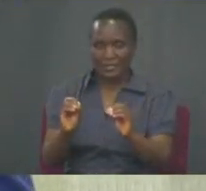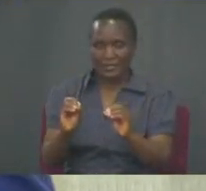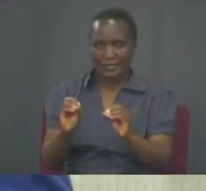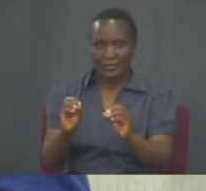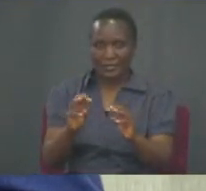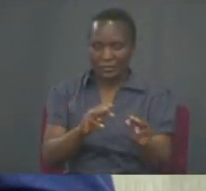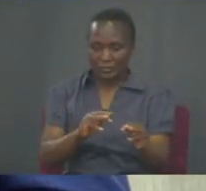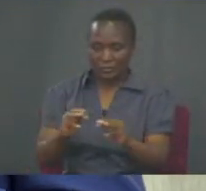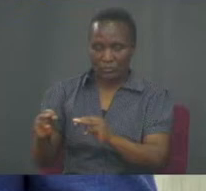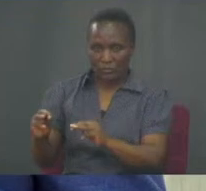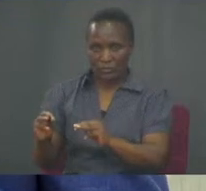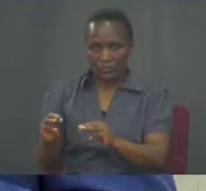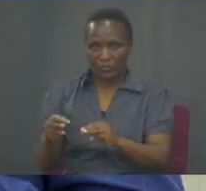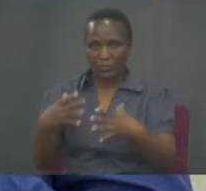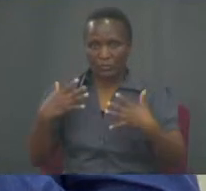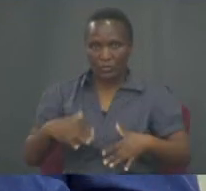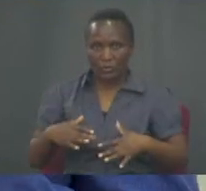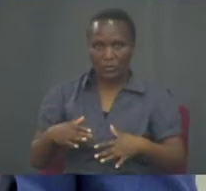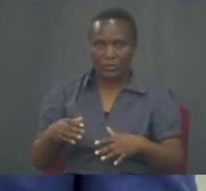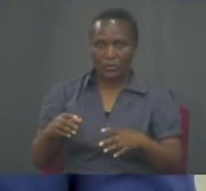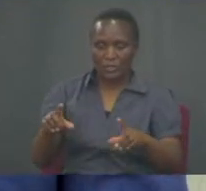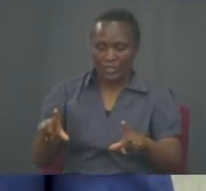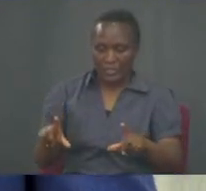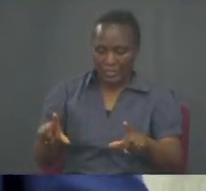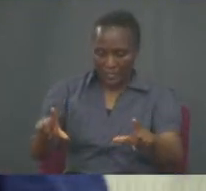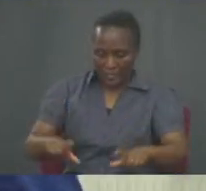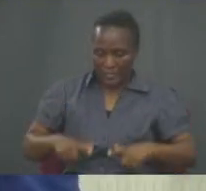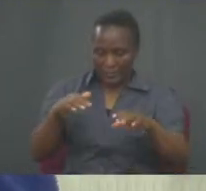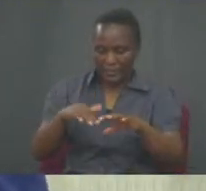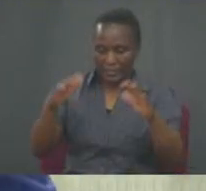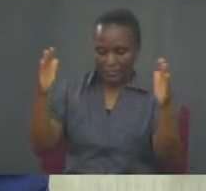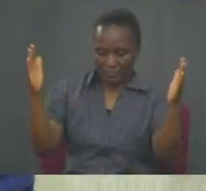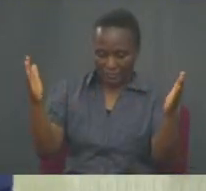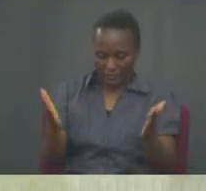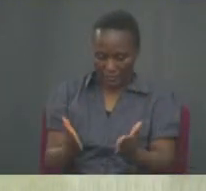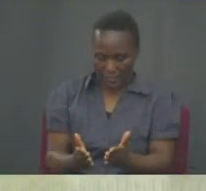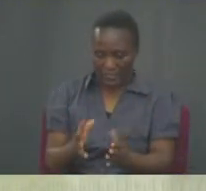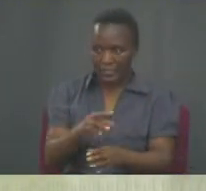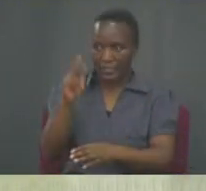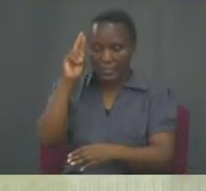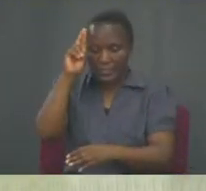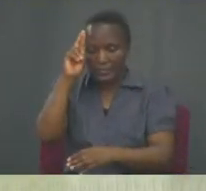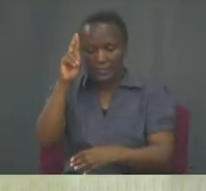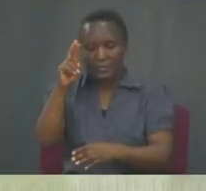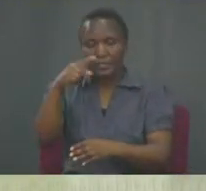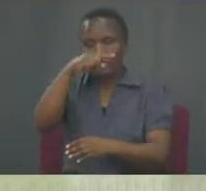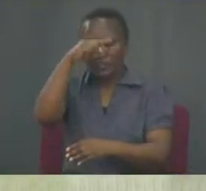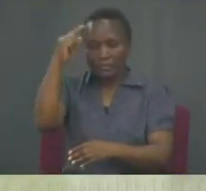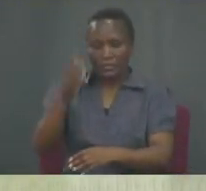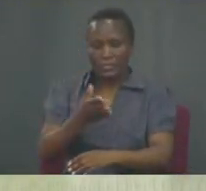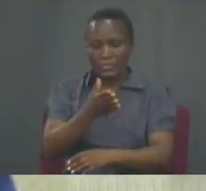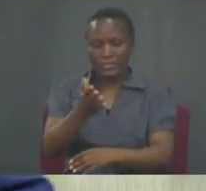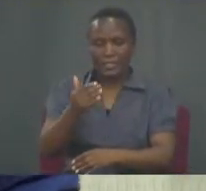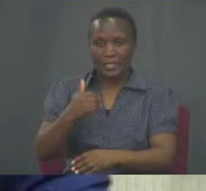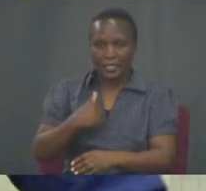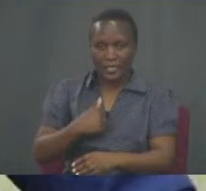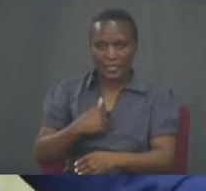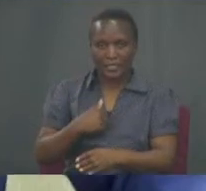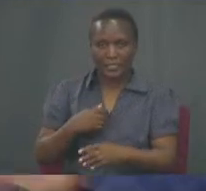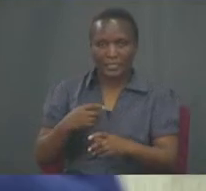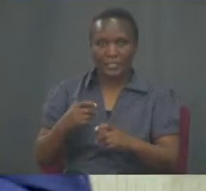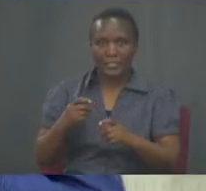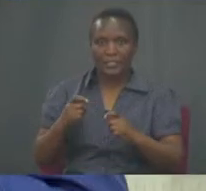the valley. And the reason is given, because they had